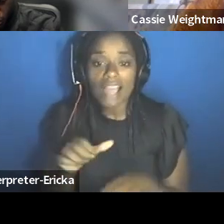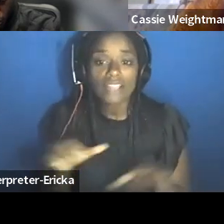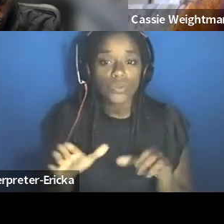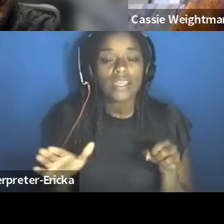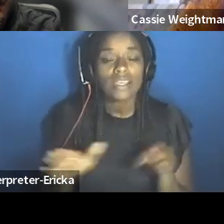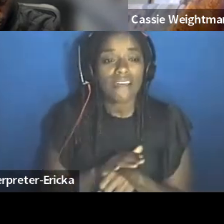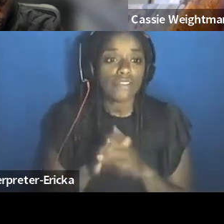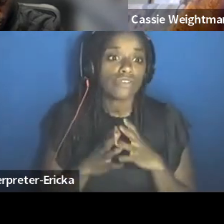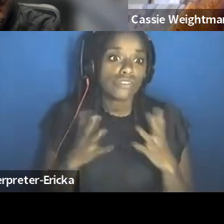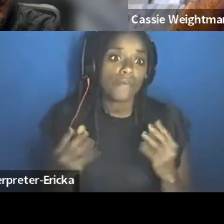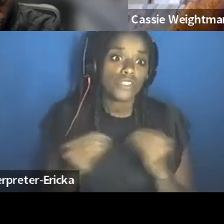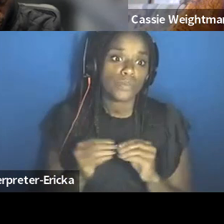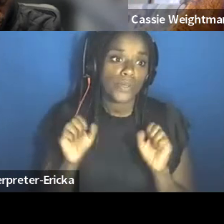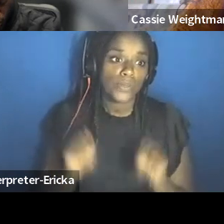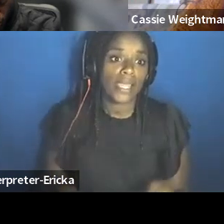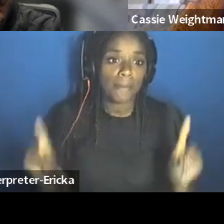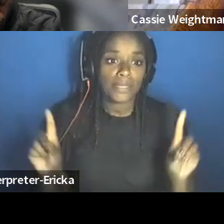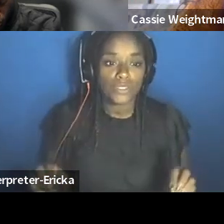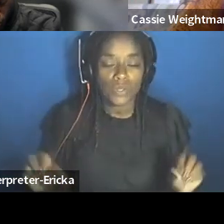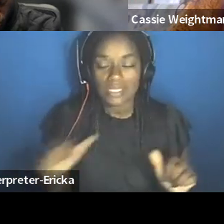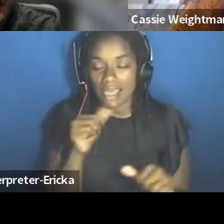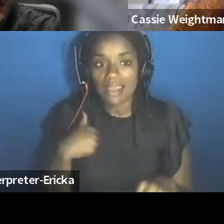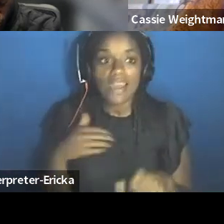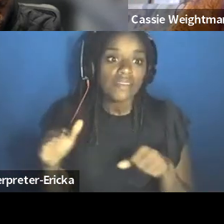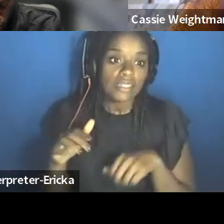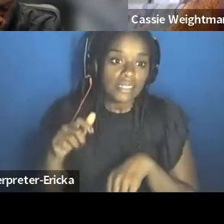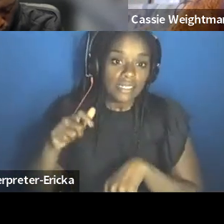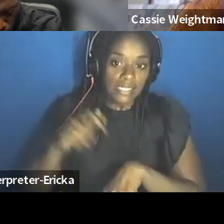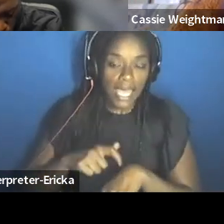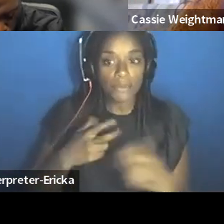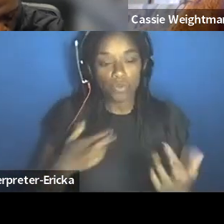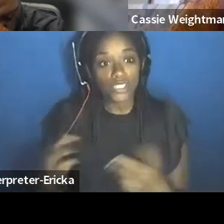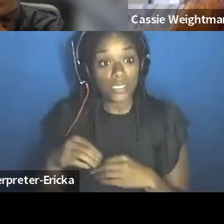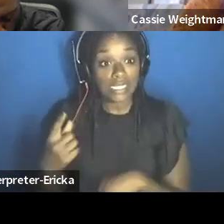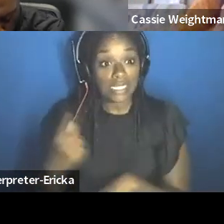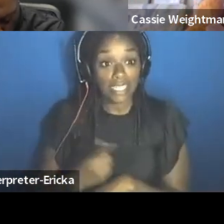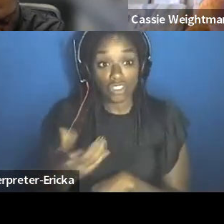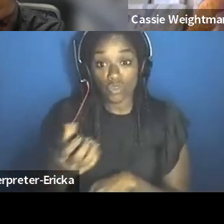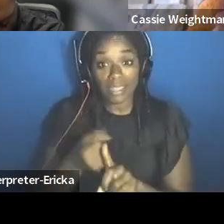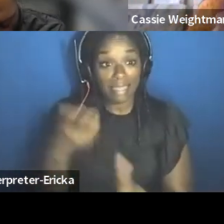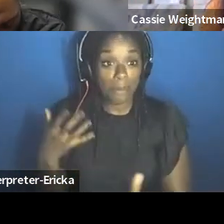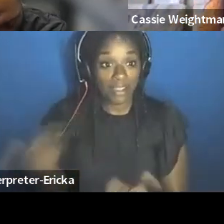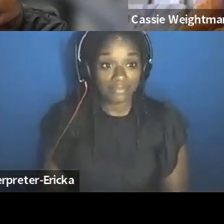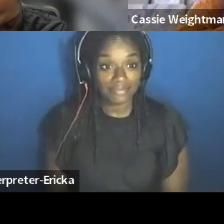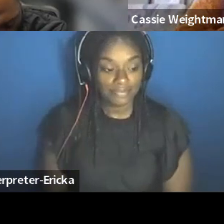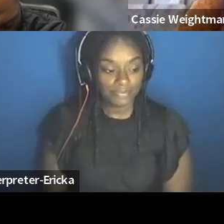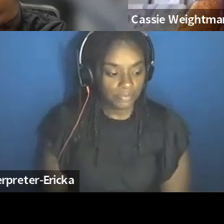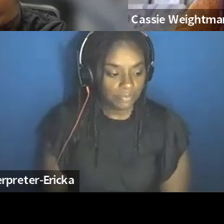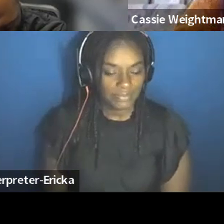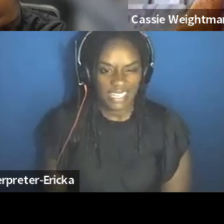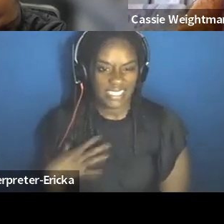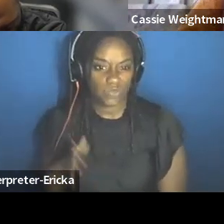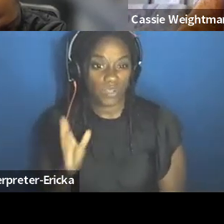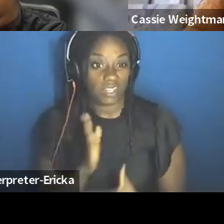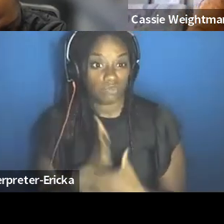there's so much more that you could be doing, just not enough time, resources in a day. Yeah. And Heather, if you want to elaborate, I'd love it. Yeah, I didn't want to interrupt anybody.